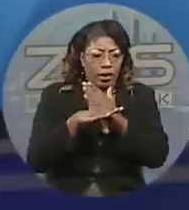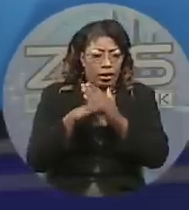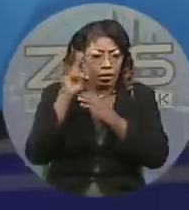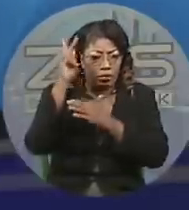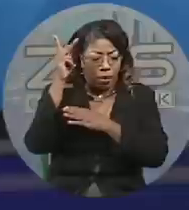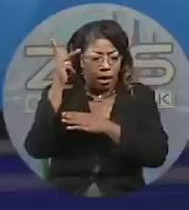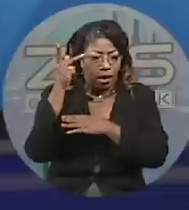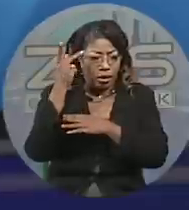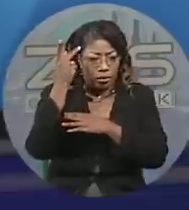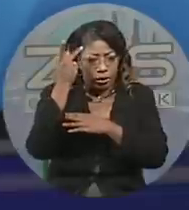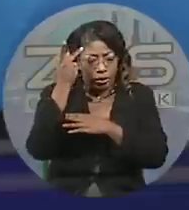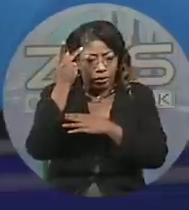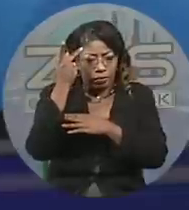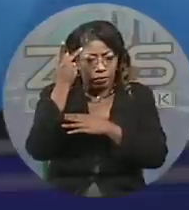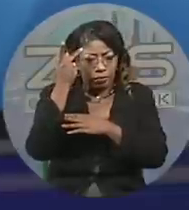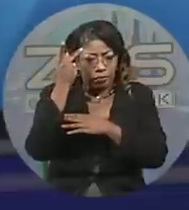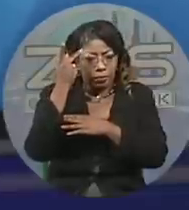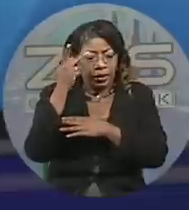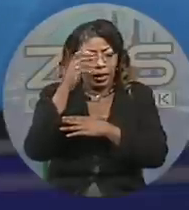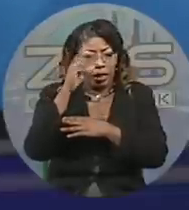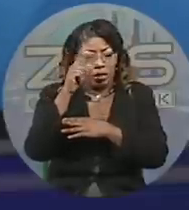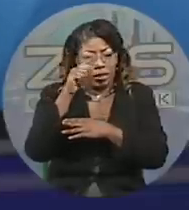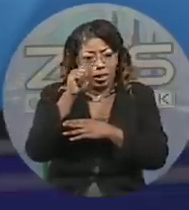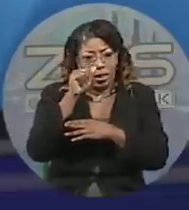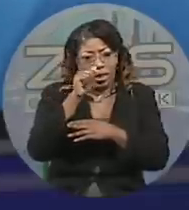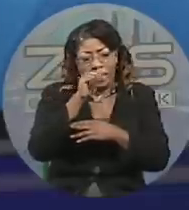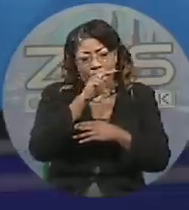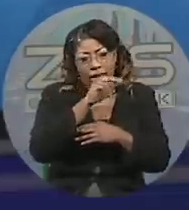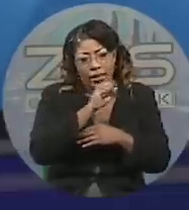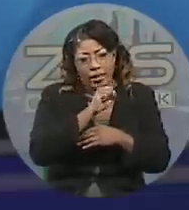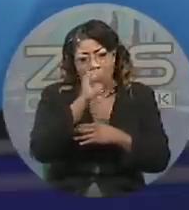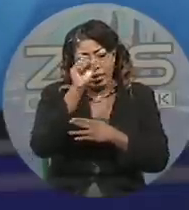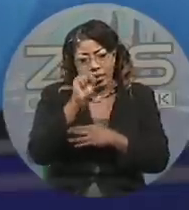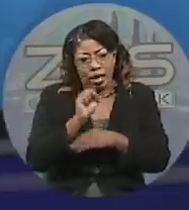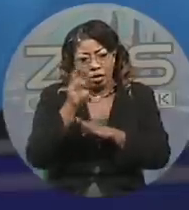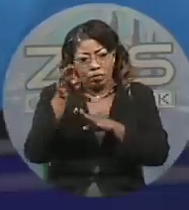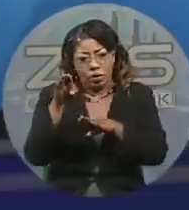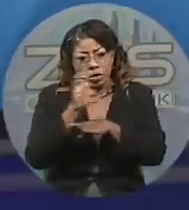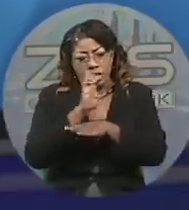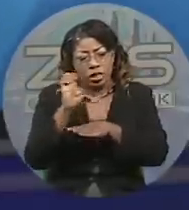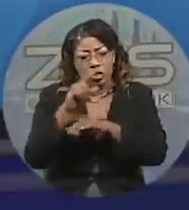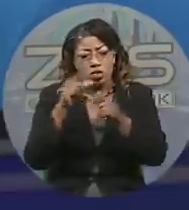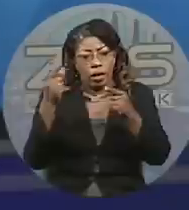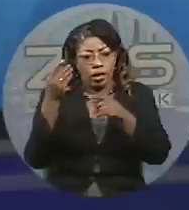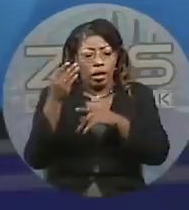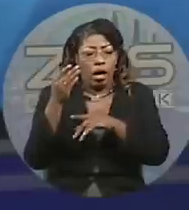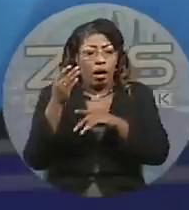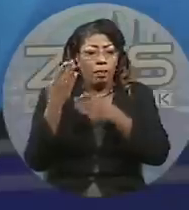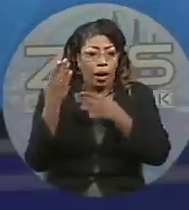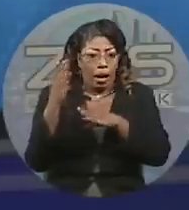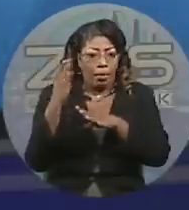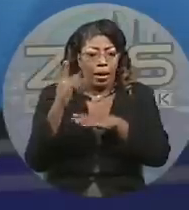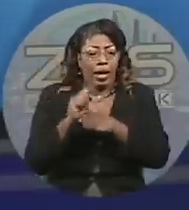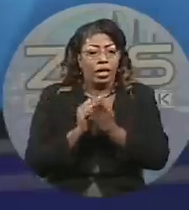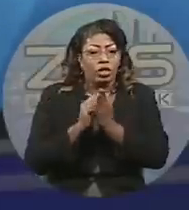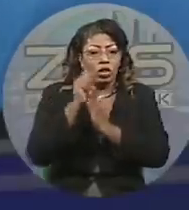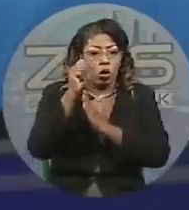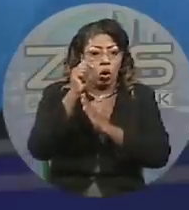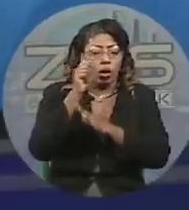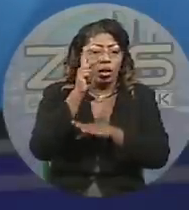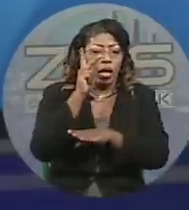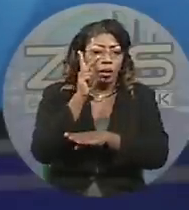afternoon. Members of Parliaments for St. Anne's, Pine Ridge, South Beach, East Grand Bahama, and Tall Pines all pledged their